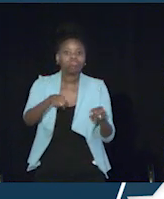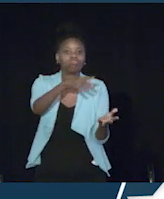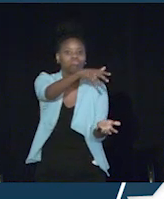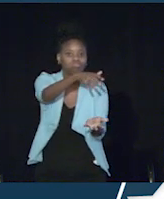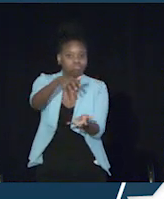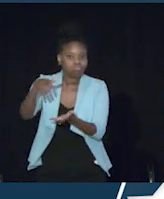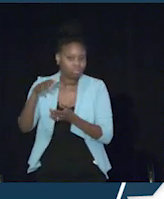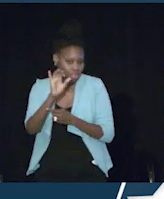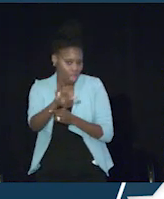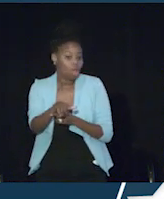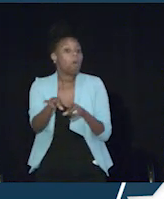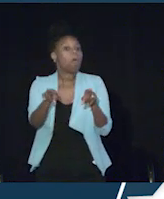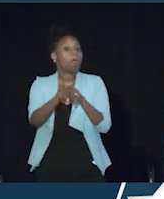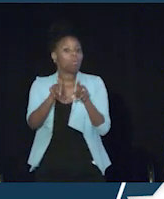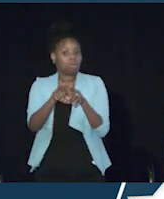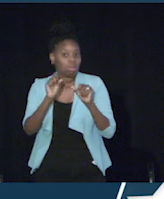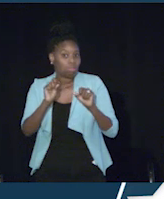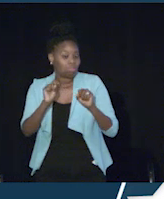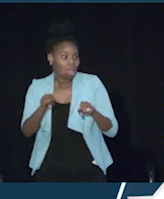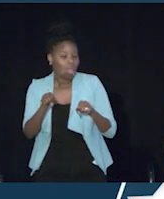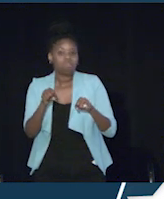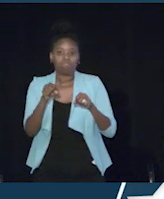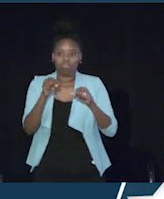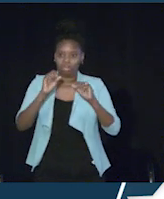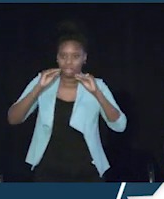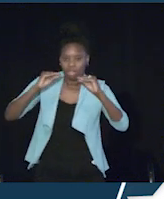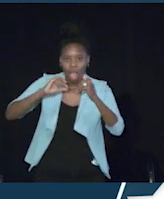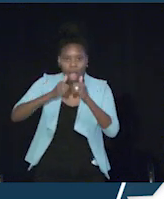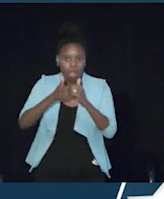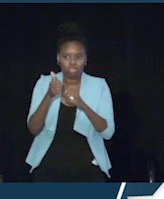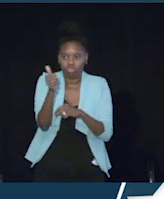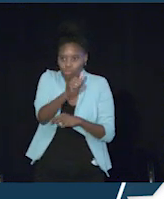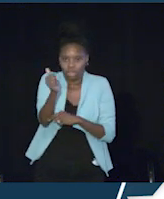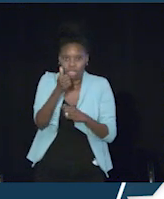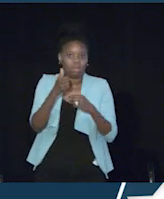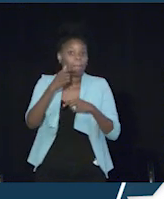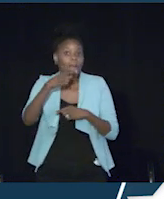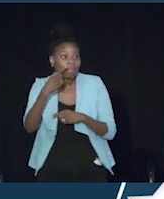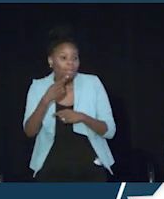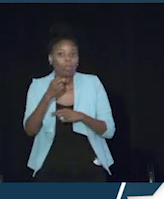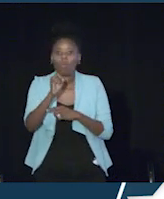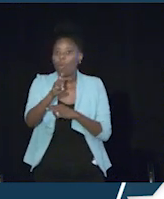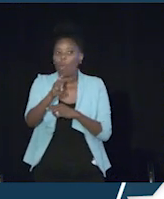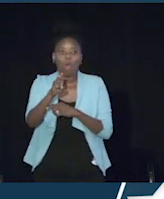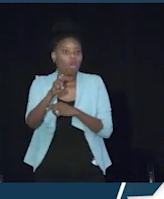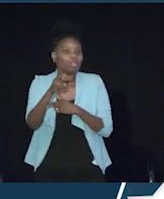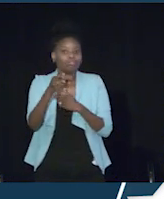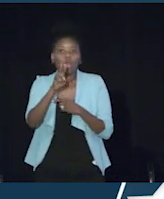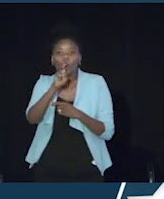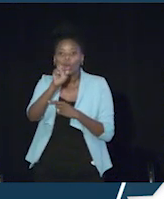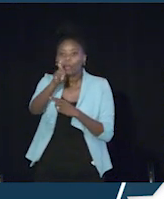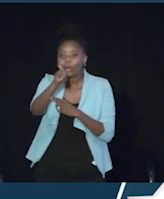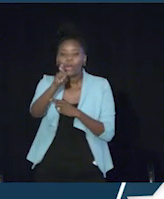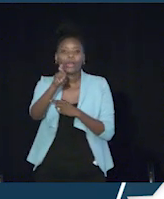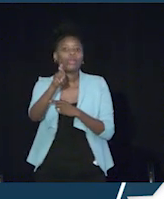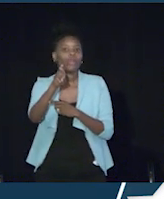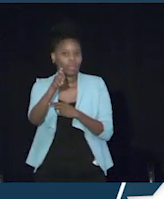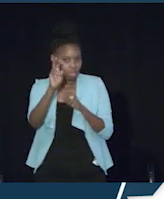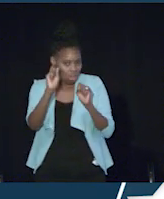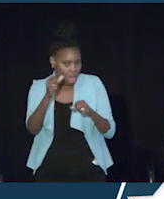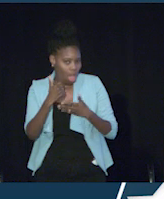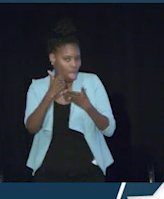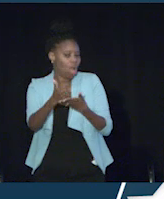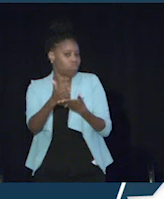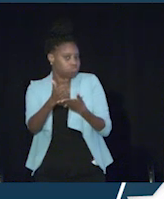lastly, training on how to use transportation, whether it's public transportation, ride sharing, basically helping to make